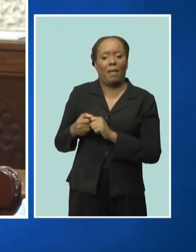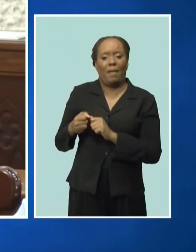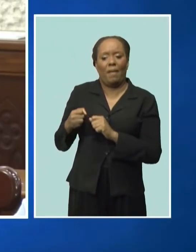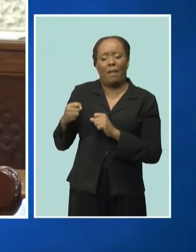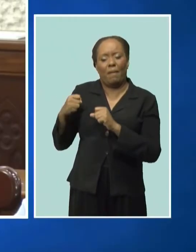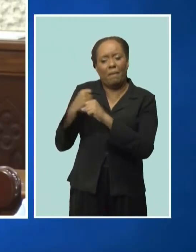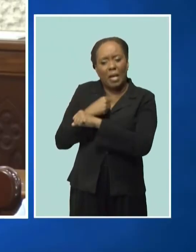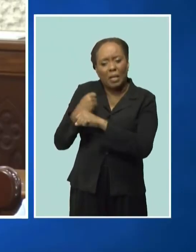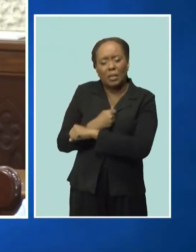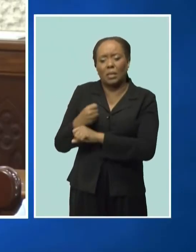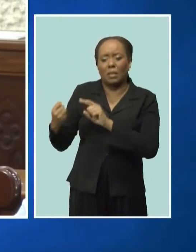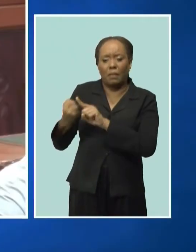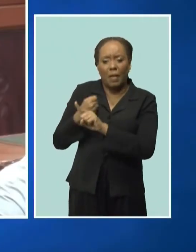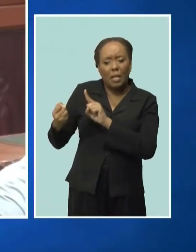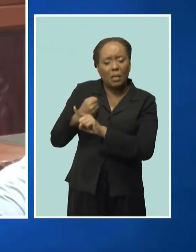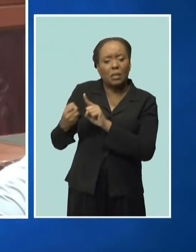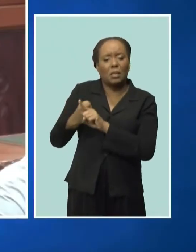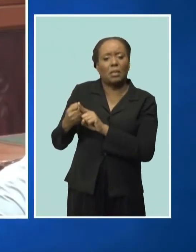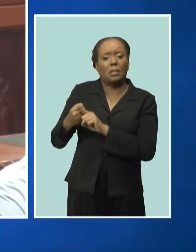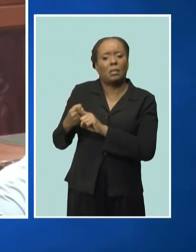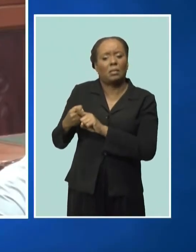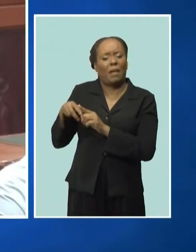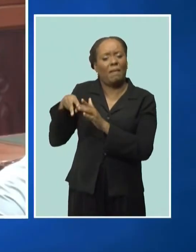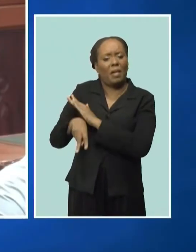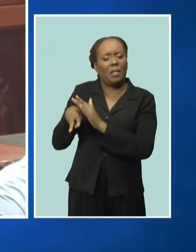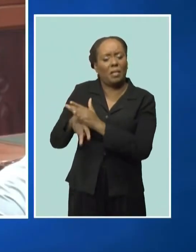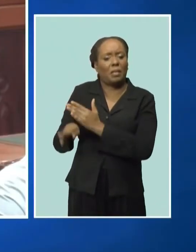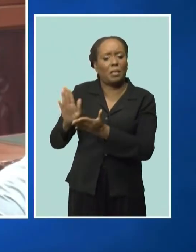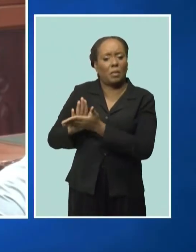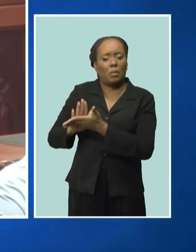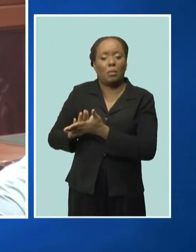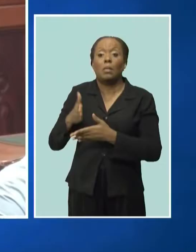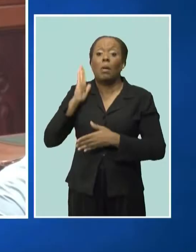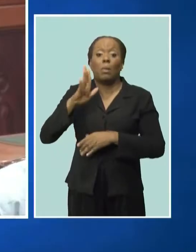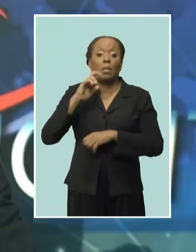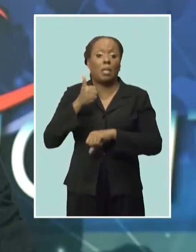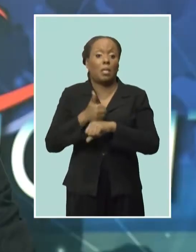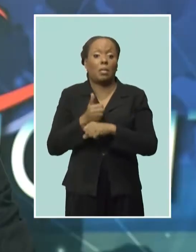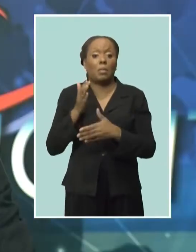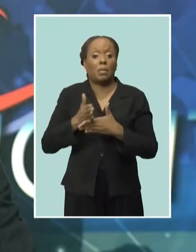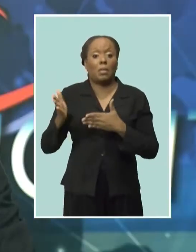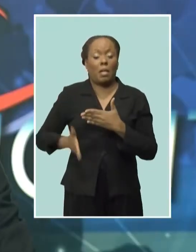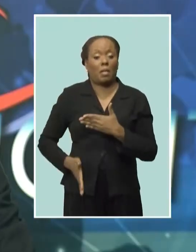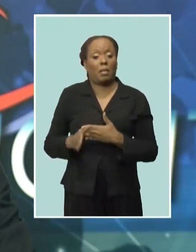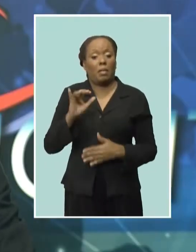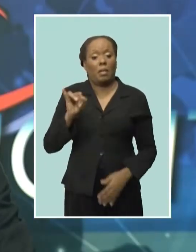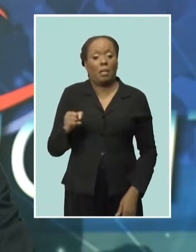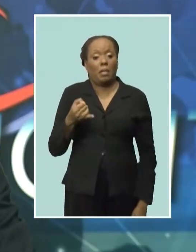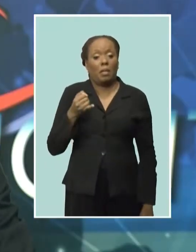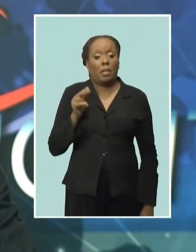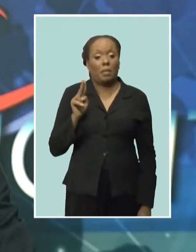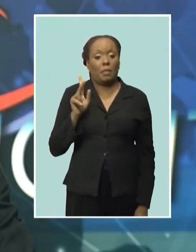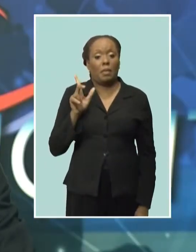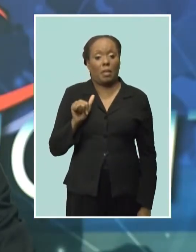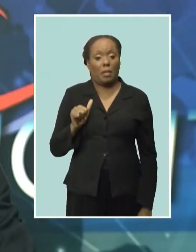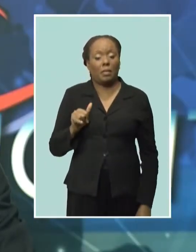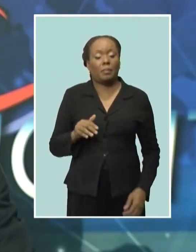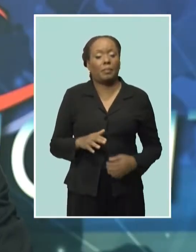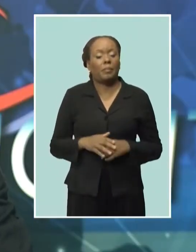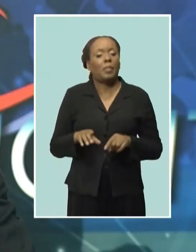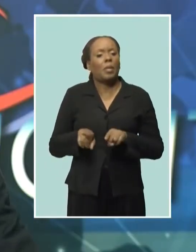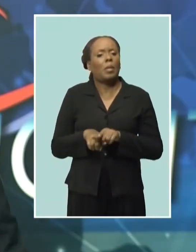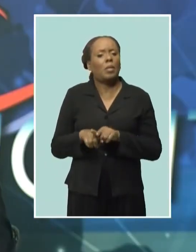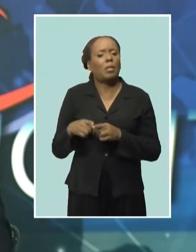that task force should be set up by the end of July. And in her contribution to the Child Protection